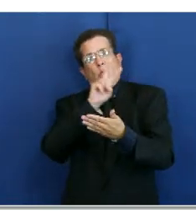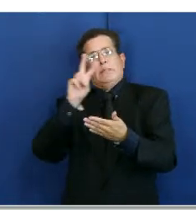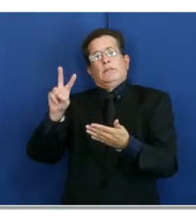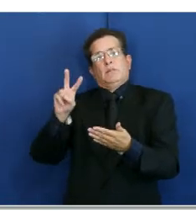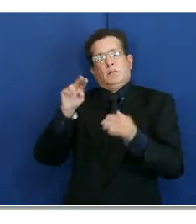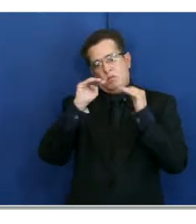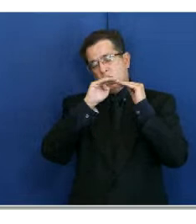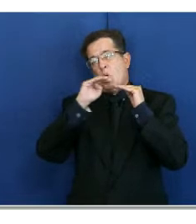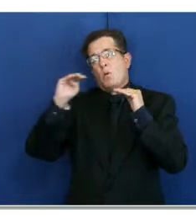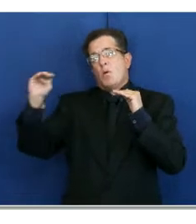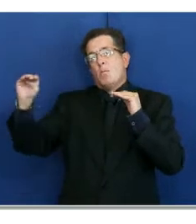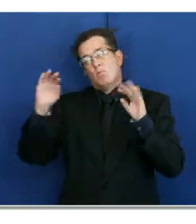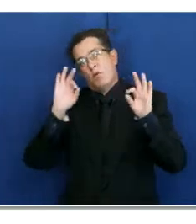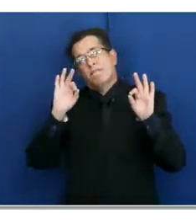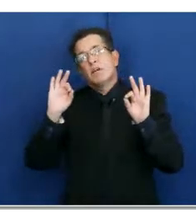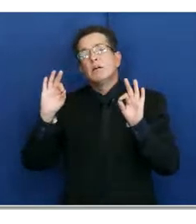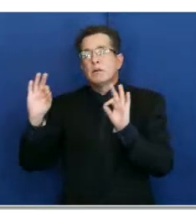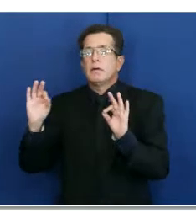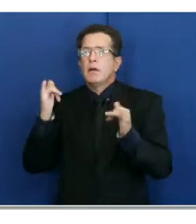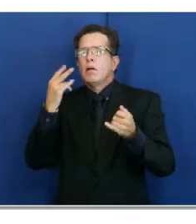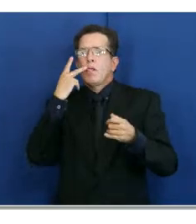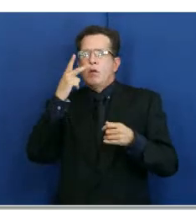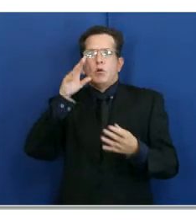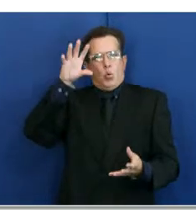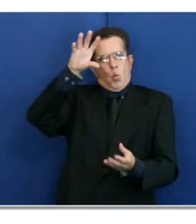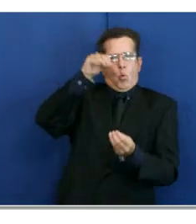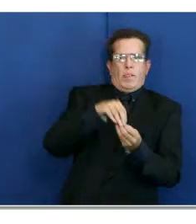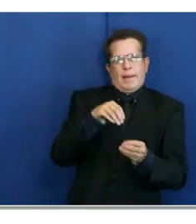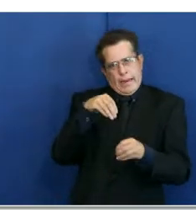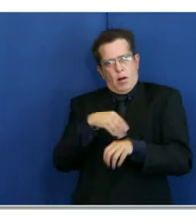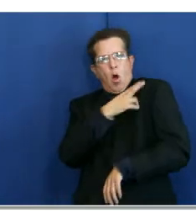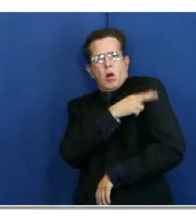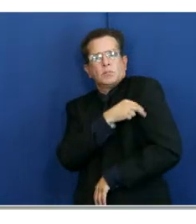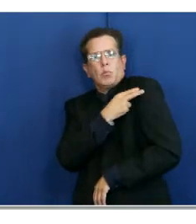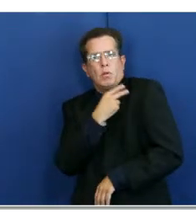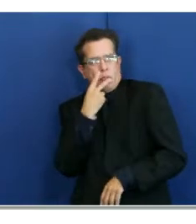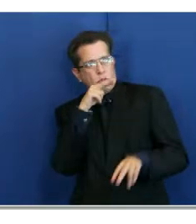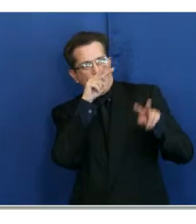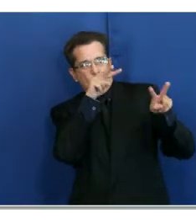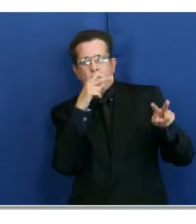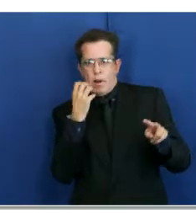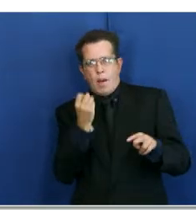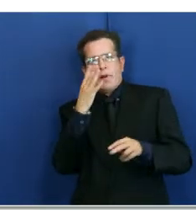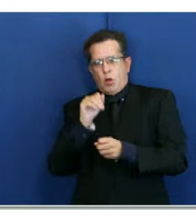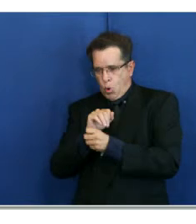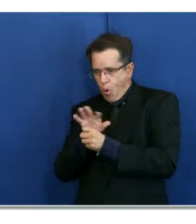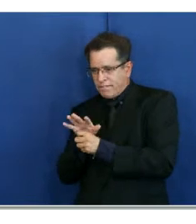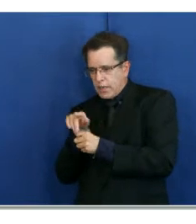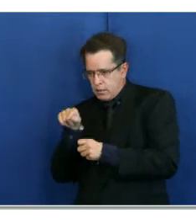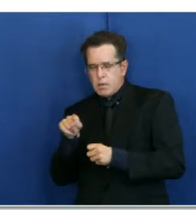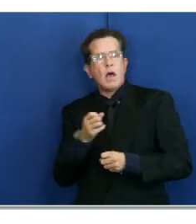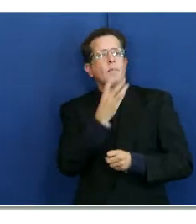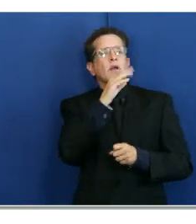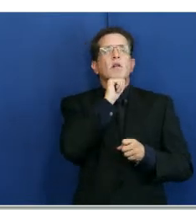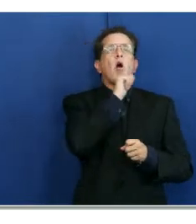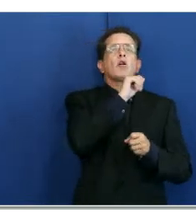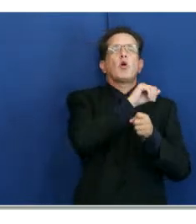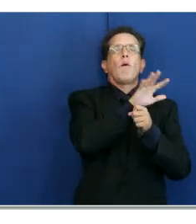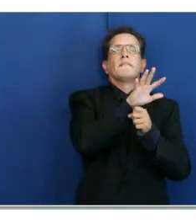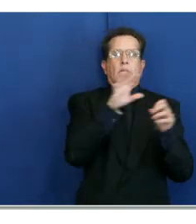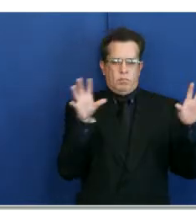weeks. Next, we'll look at total hospital census. You see our COVID number there at the bottom, our non-COVID number there at the